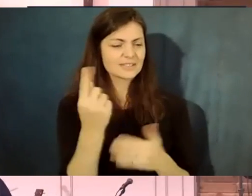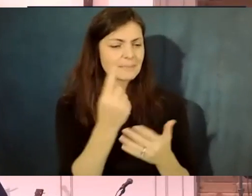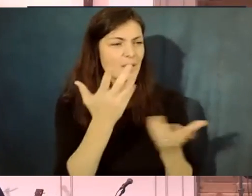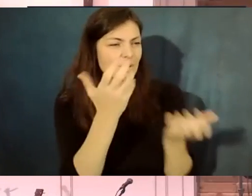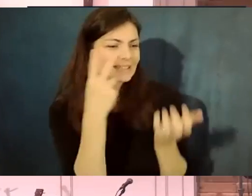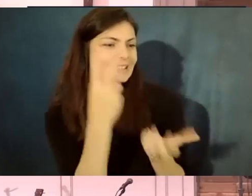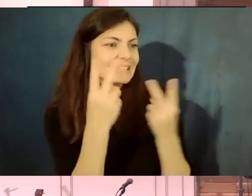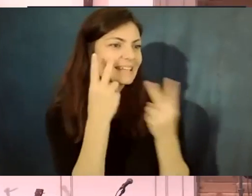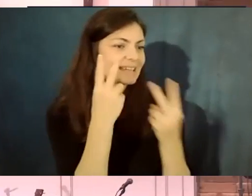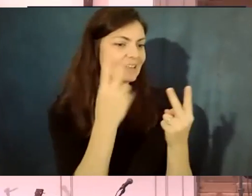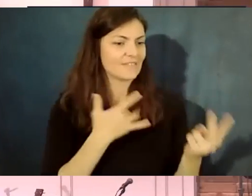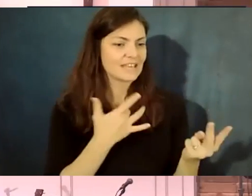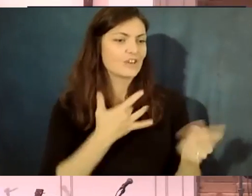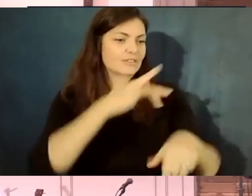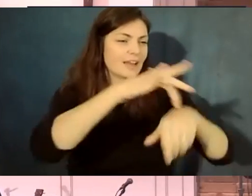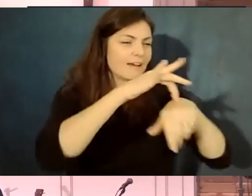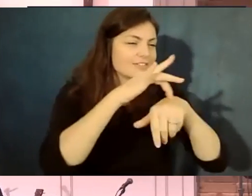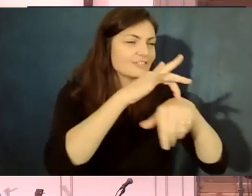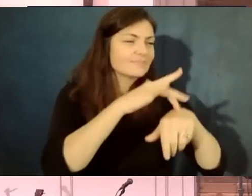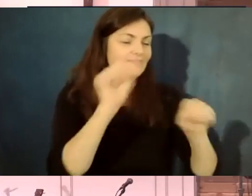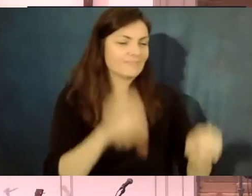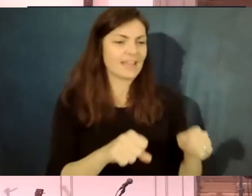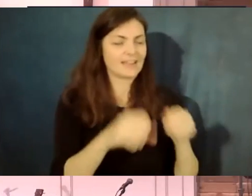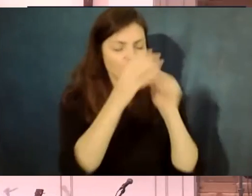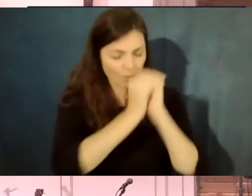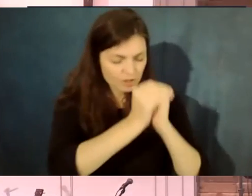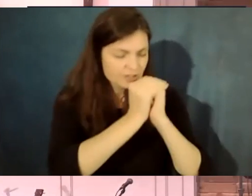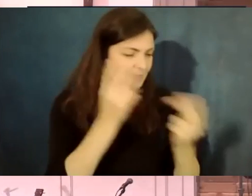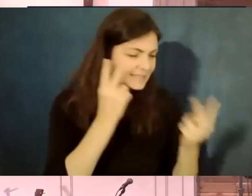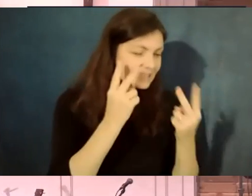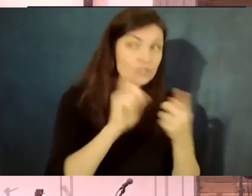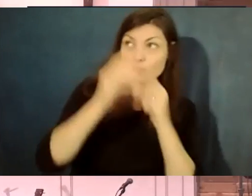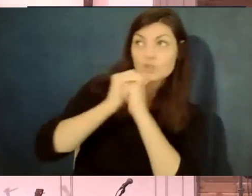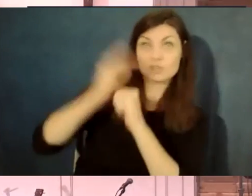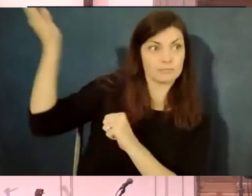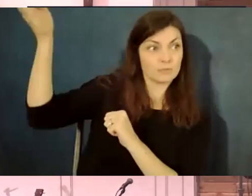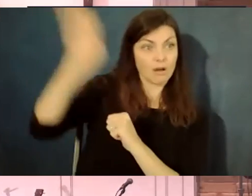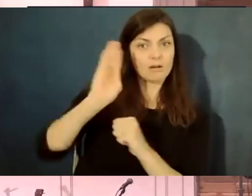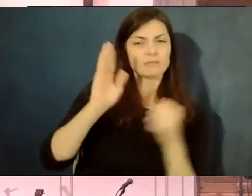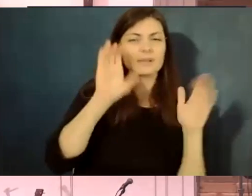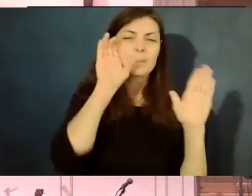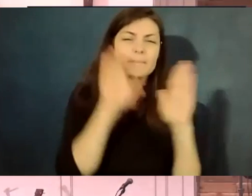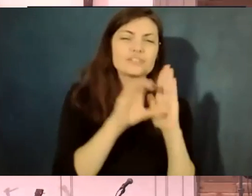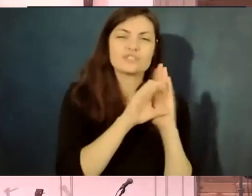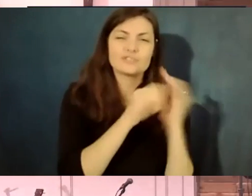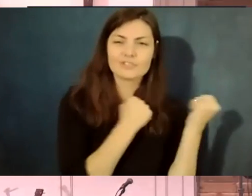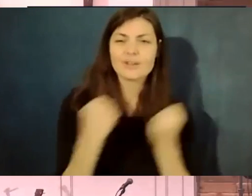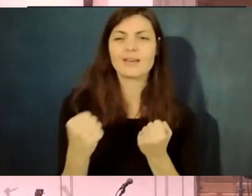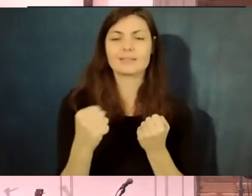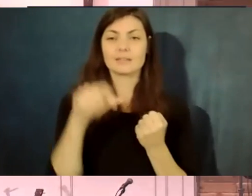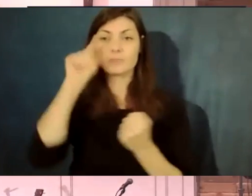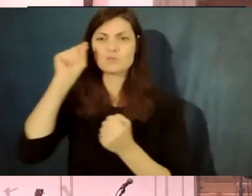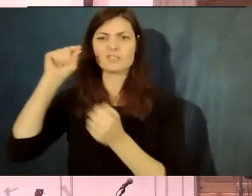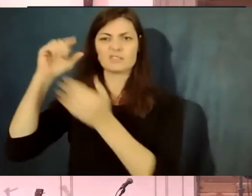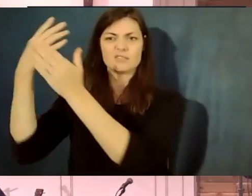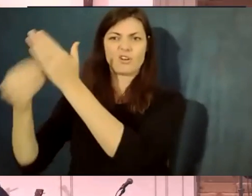touch, something to feel, something that we can sin before us to worship God. You know, it's a picture of strength. Moses is gone, but Aaron,